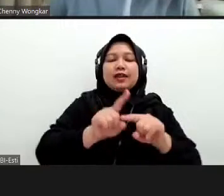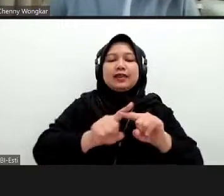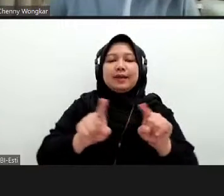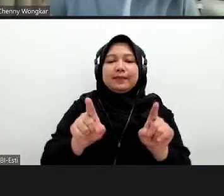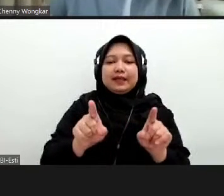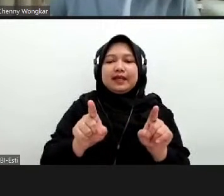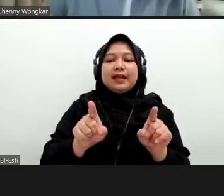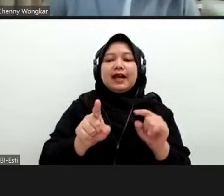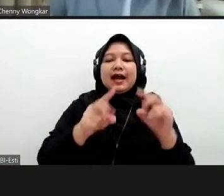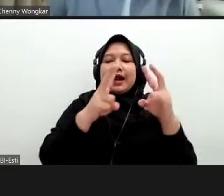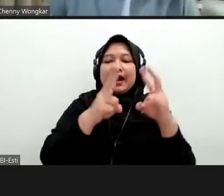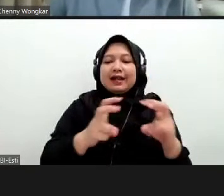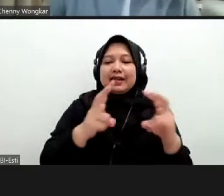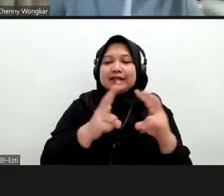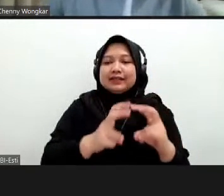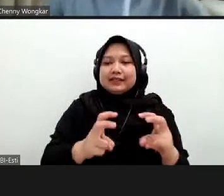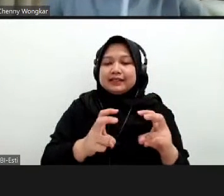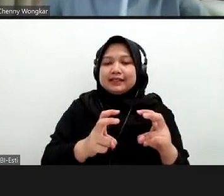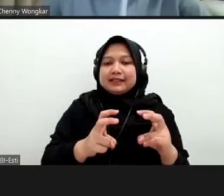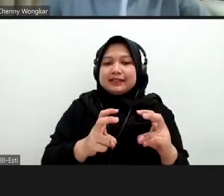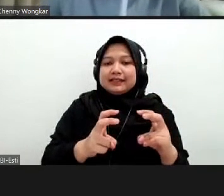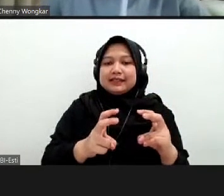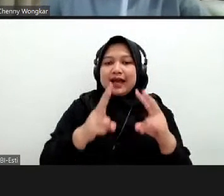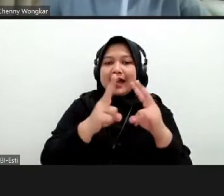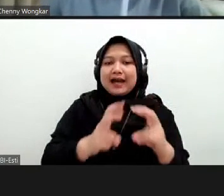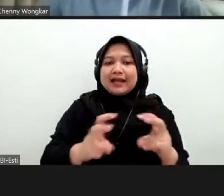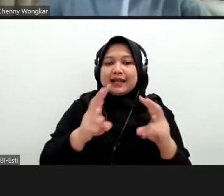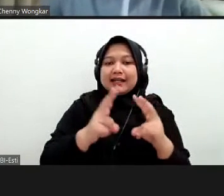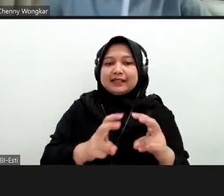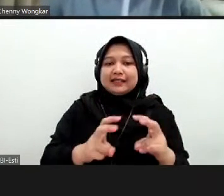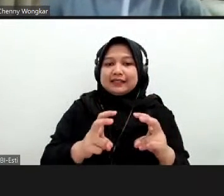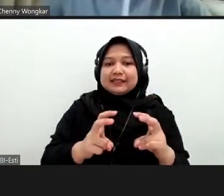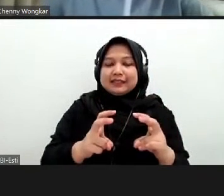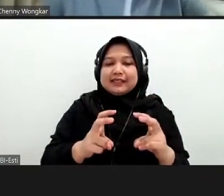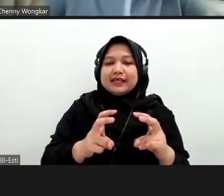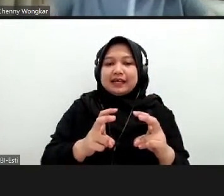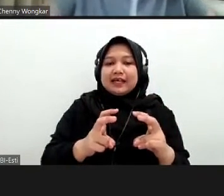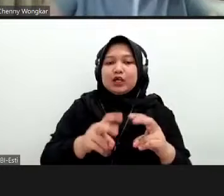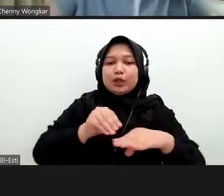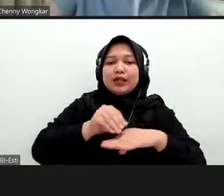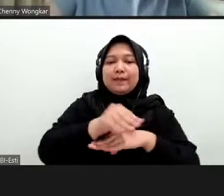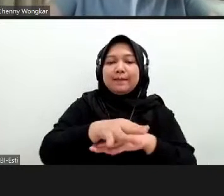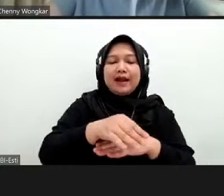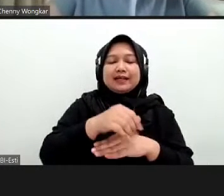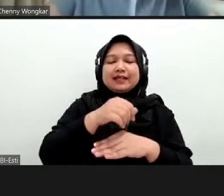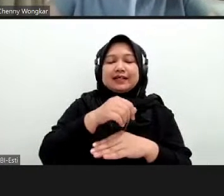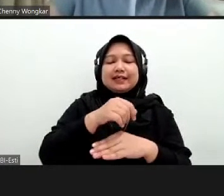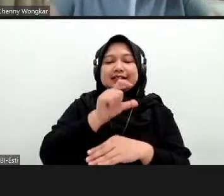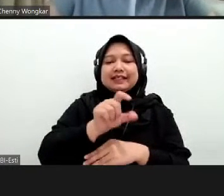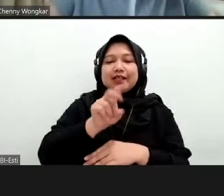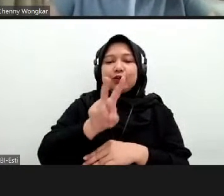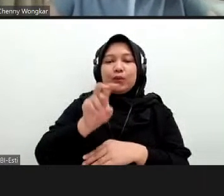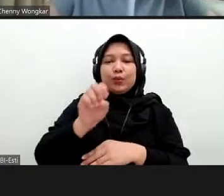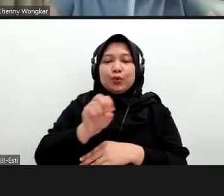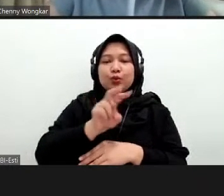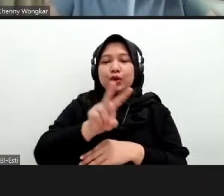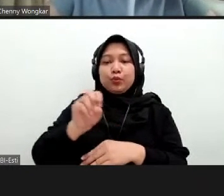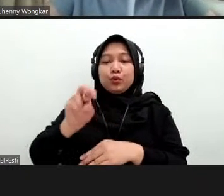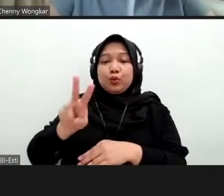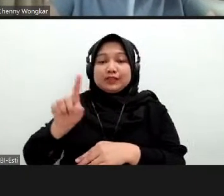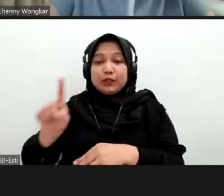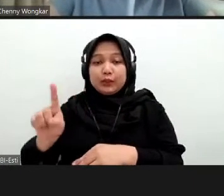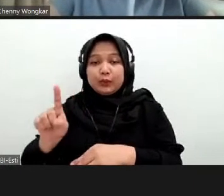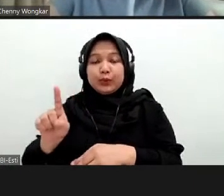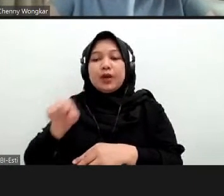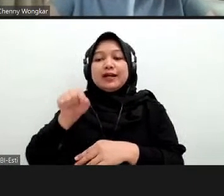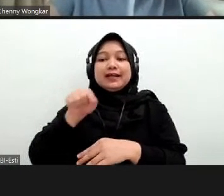the analysis, policy pack C20 what we call it, the 2021 C20 2021, suatu isu